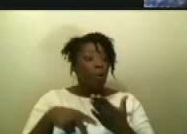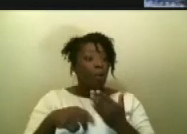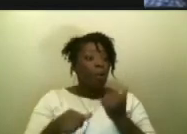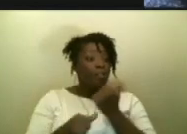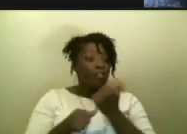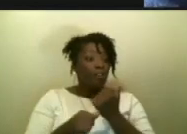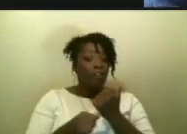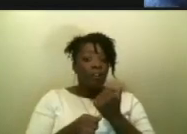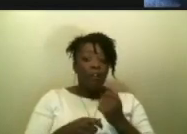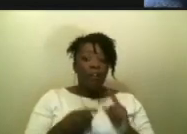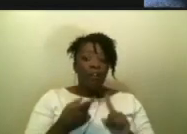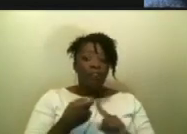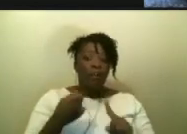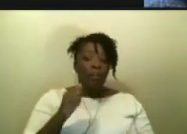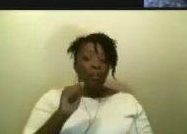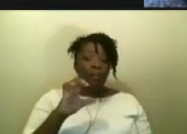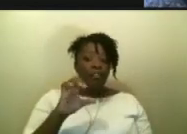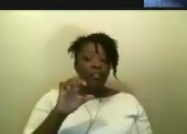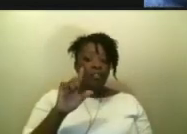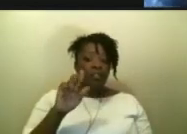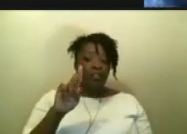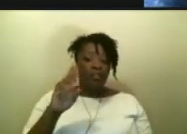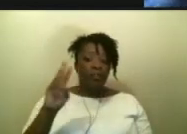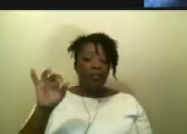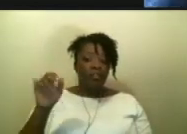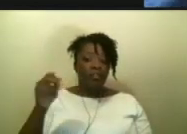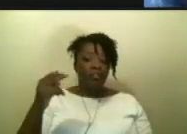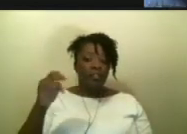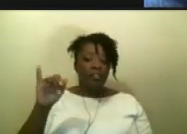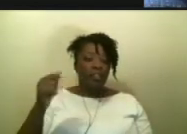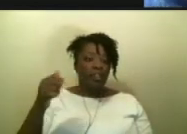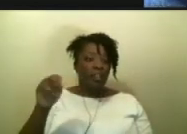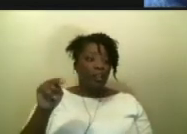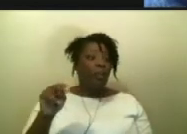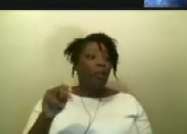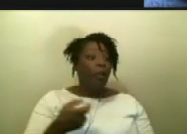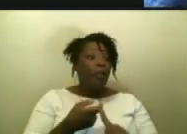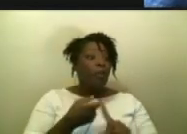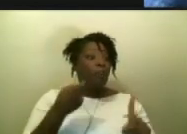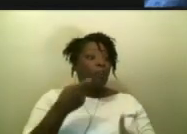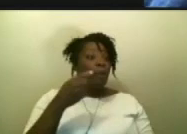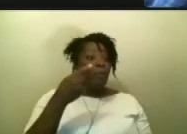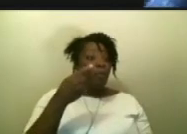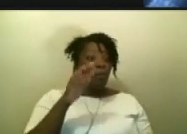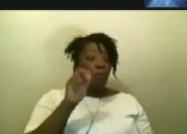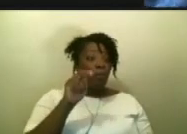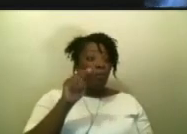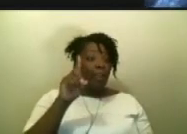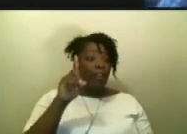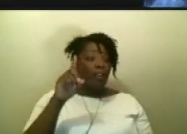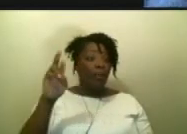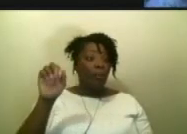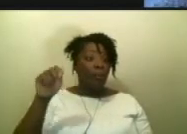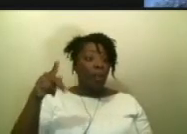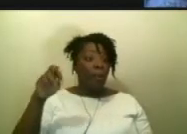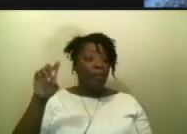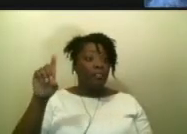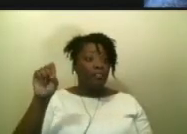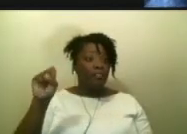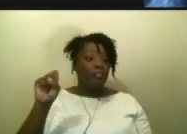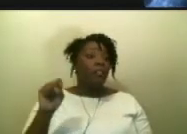Michigan. I'm actually based out of the Grand Rapids office. I work closely with our immigrant rights